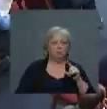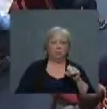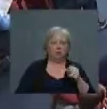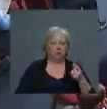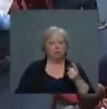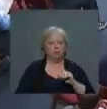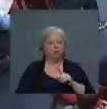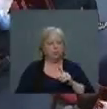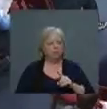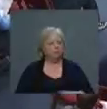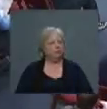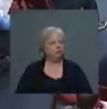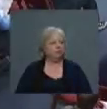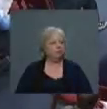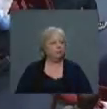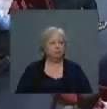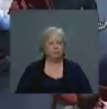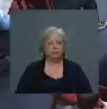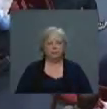Yeah, if you'll hit your button.